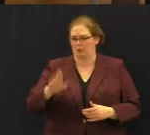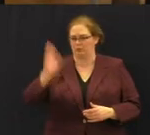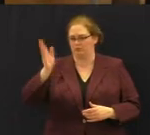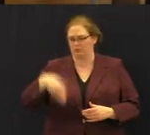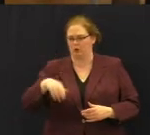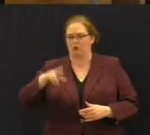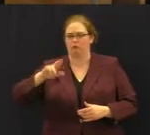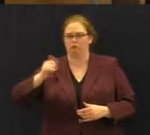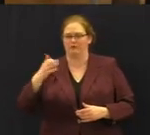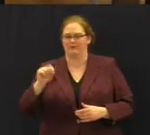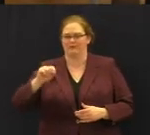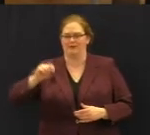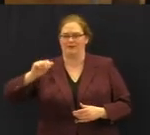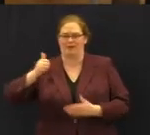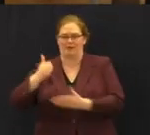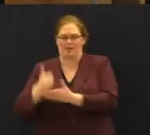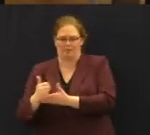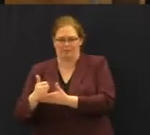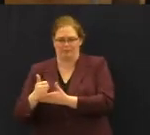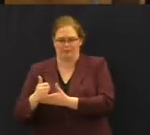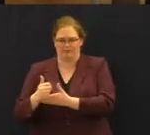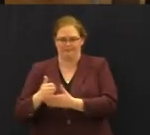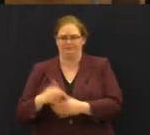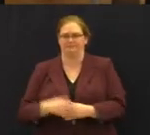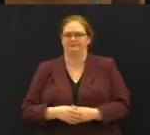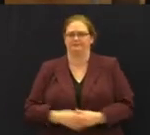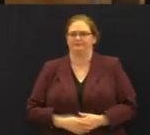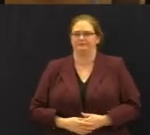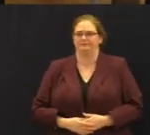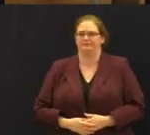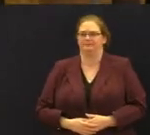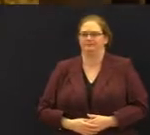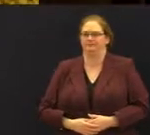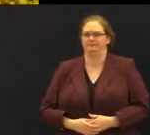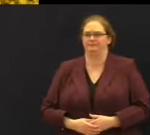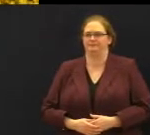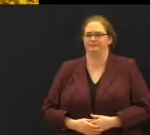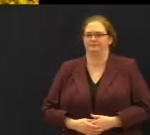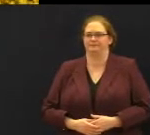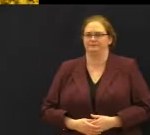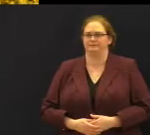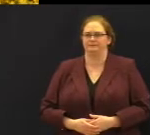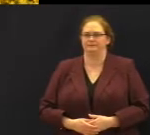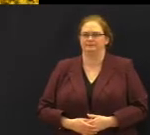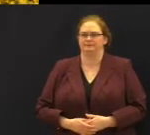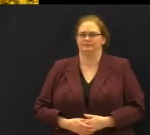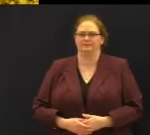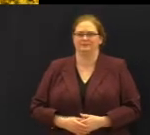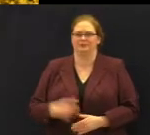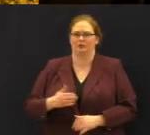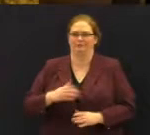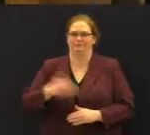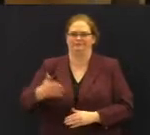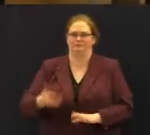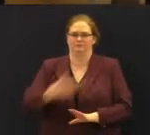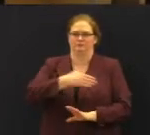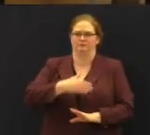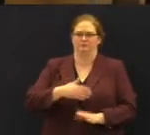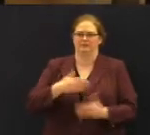www.buckscounty.org/renthelp. Next slide. Yeah, oh, that's the slide, yeah. Okay. No, previous slide, please.